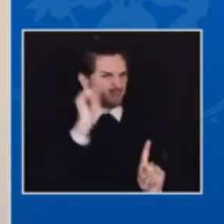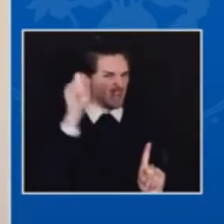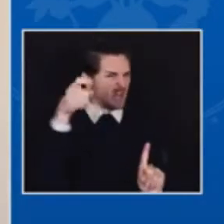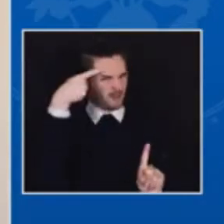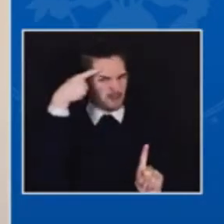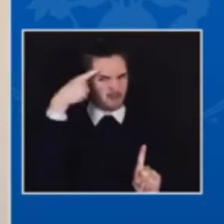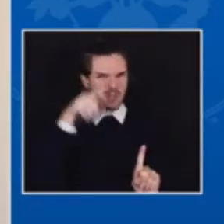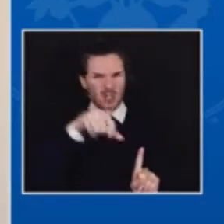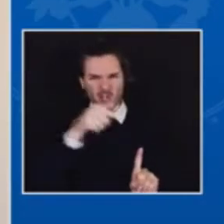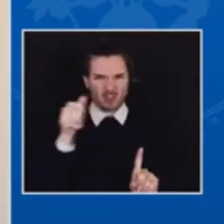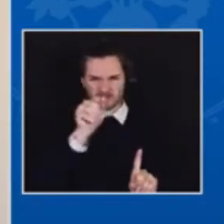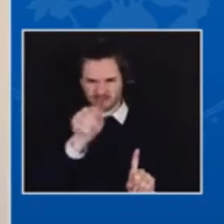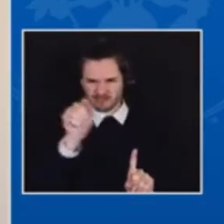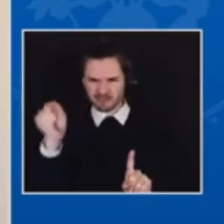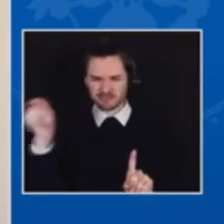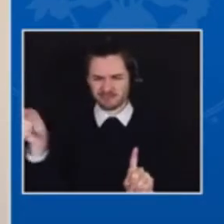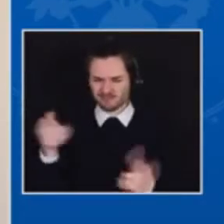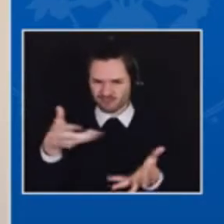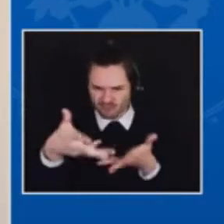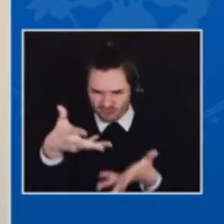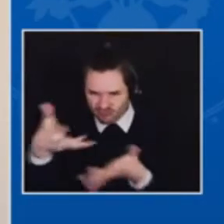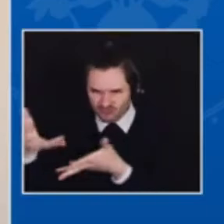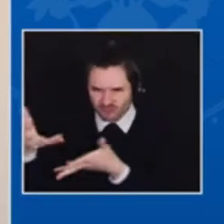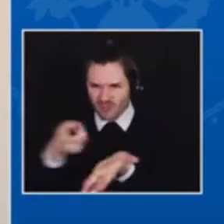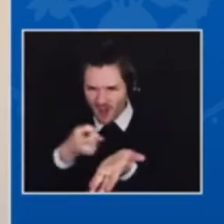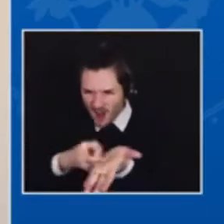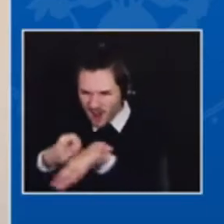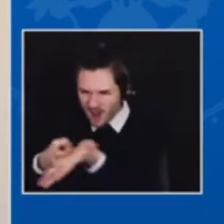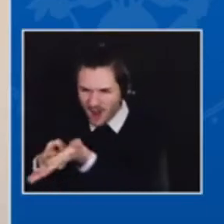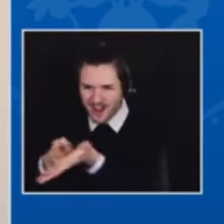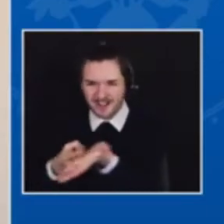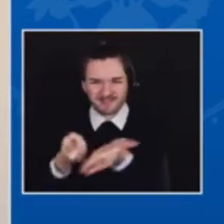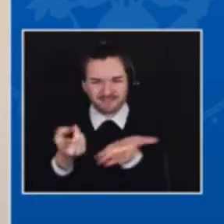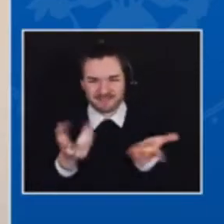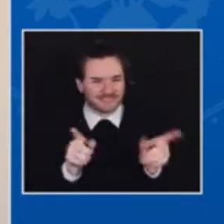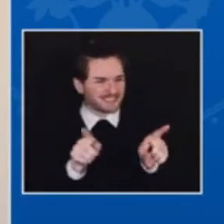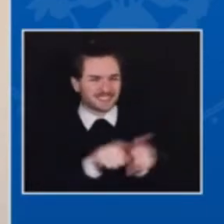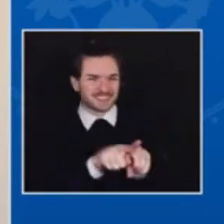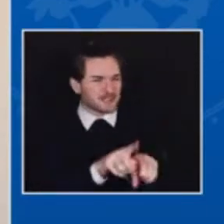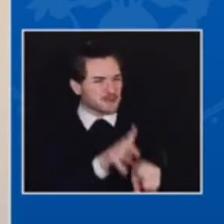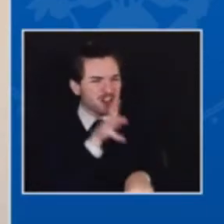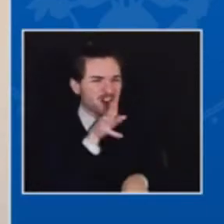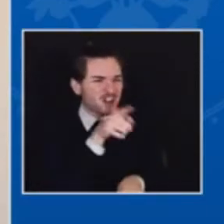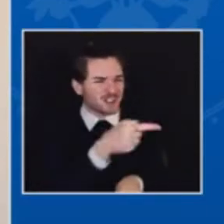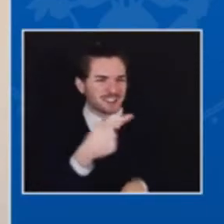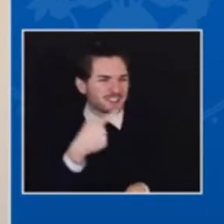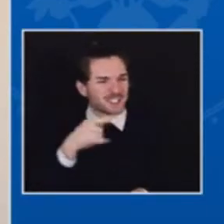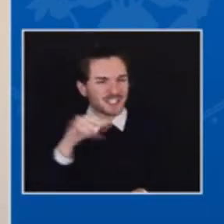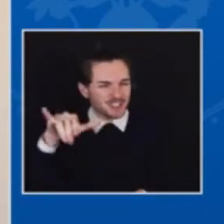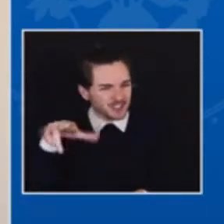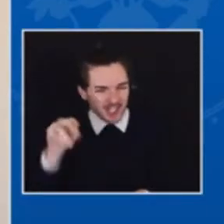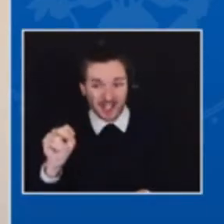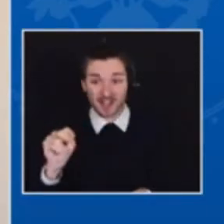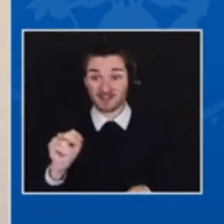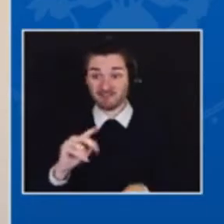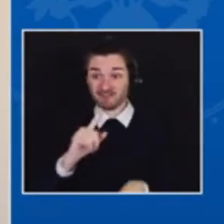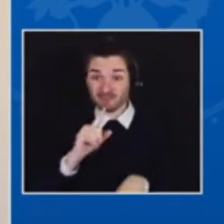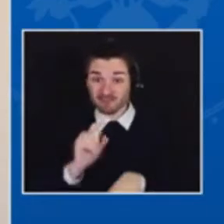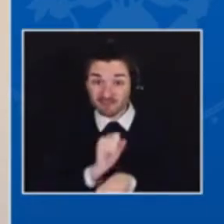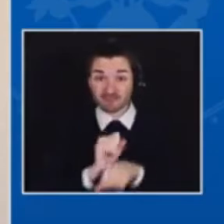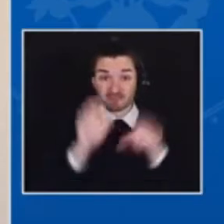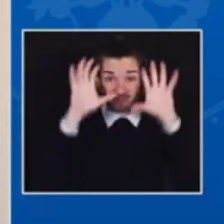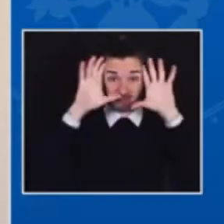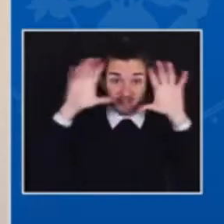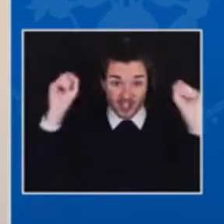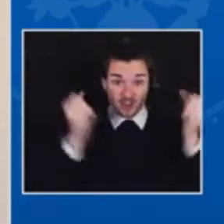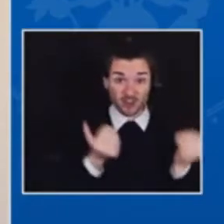Lanes that'll be critical to governing but at the end of the day exactly as Jen said uh there's no replacing the realtime information that can only come